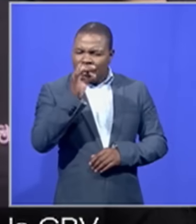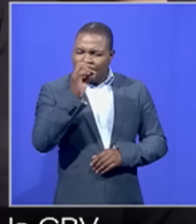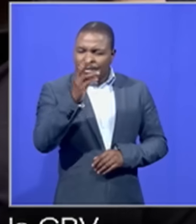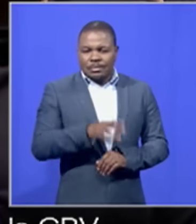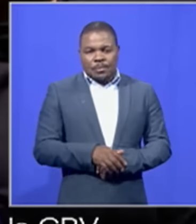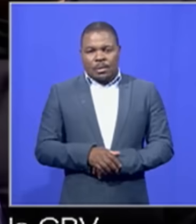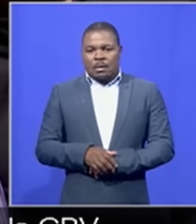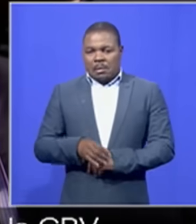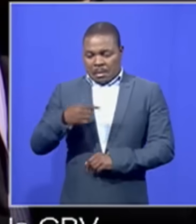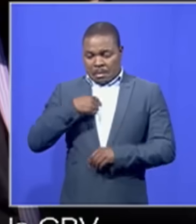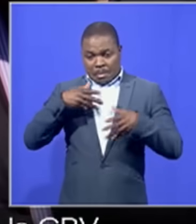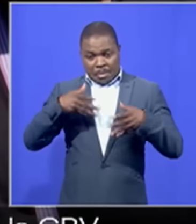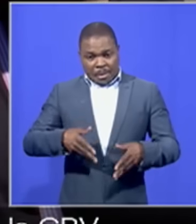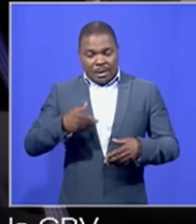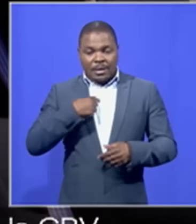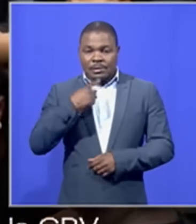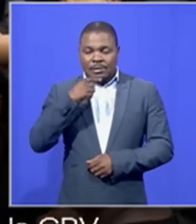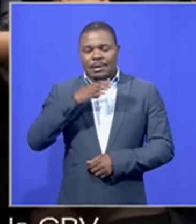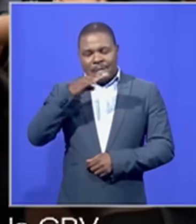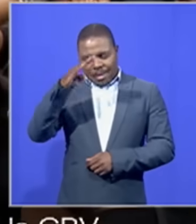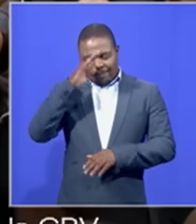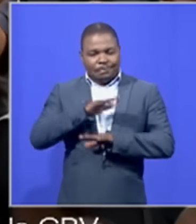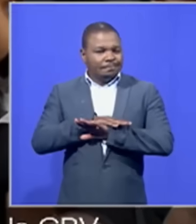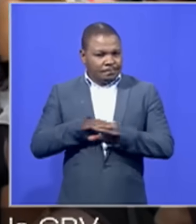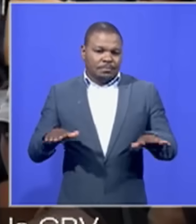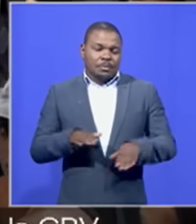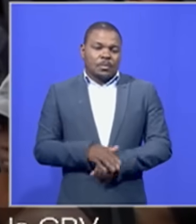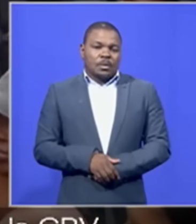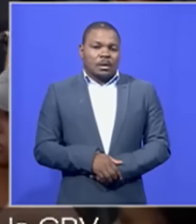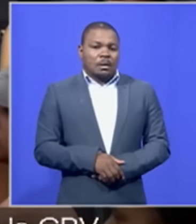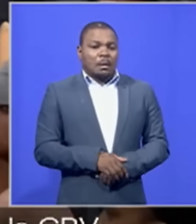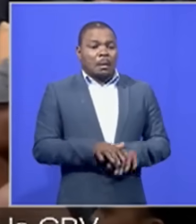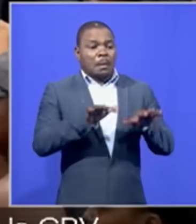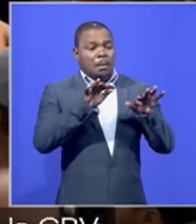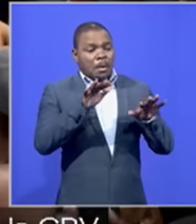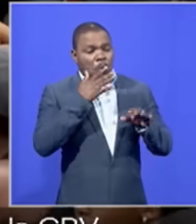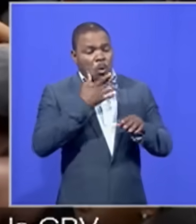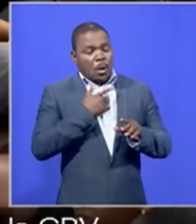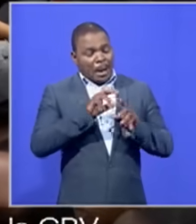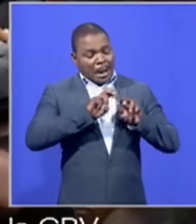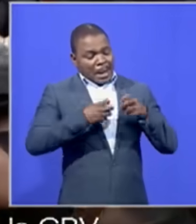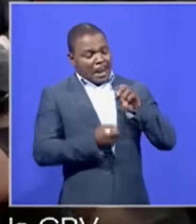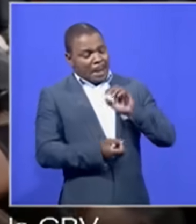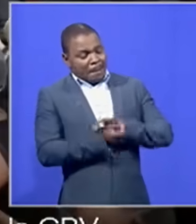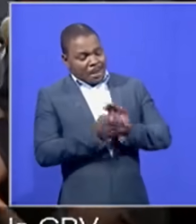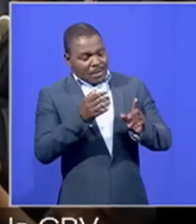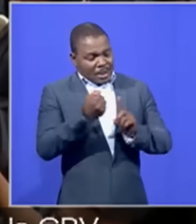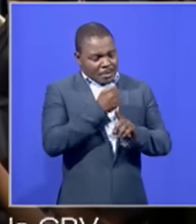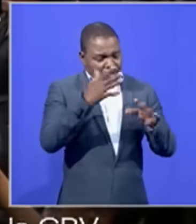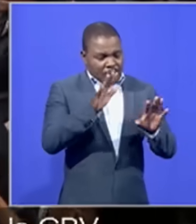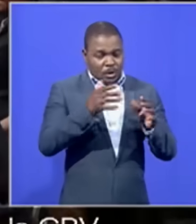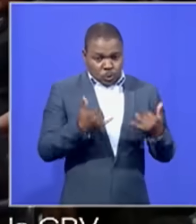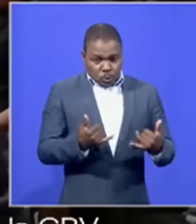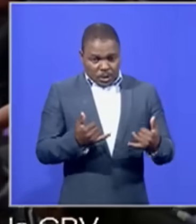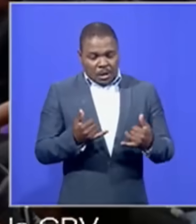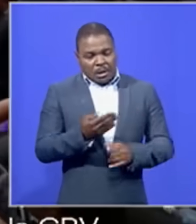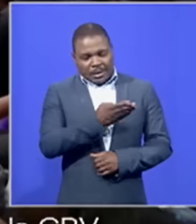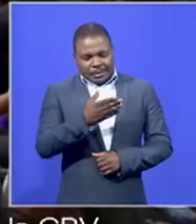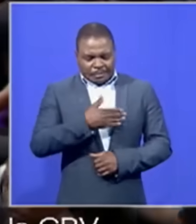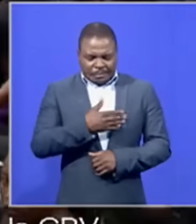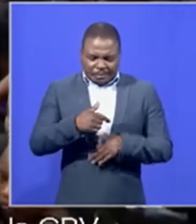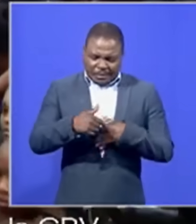here to say enough is enough. Go bafalodi botlhe ba ba tlhotseng ba tsenetse mogwanto motsotso o ne o le